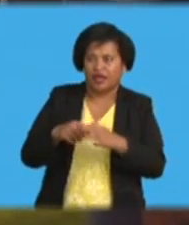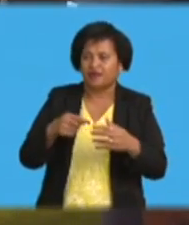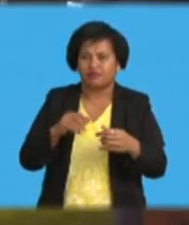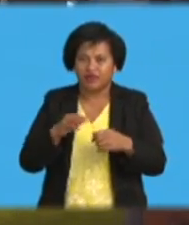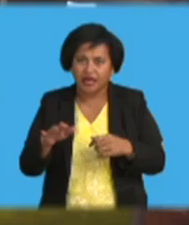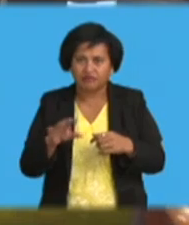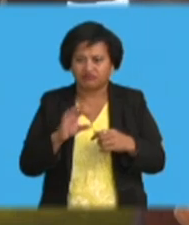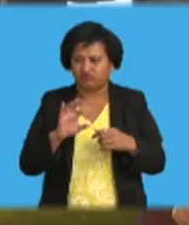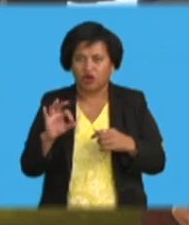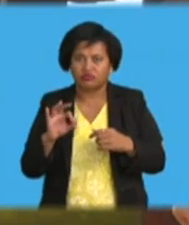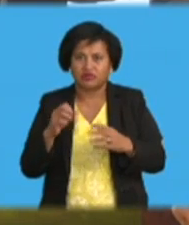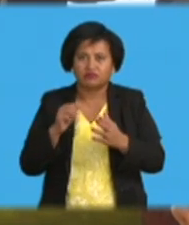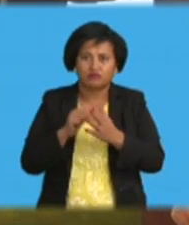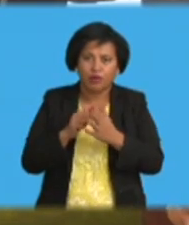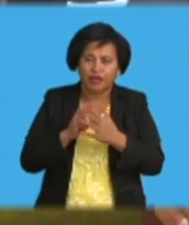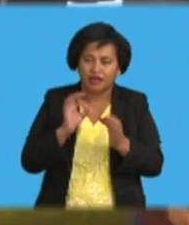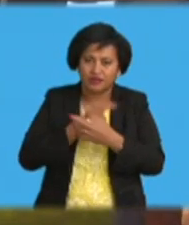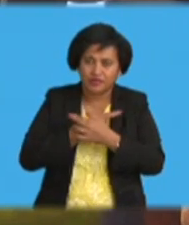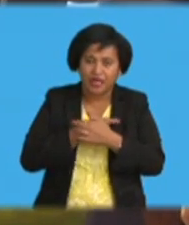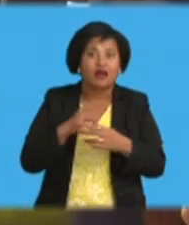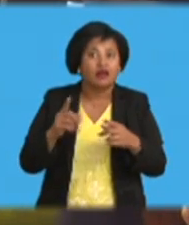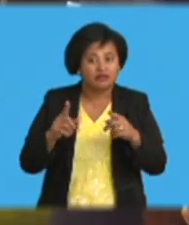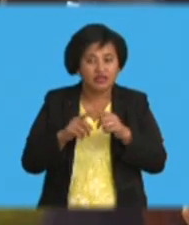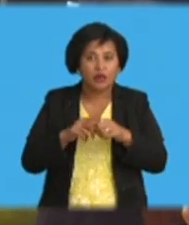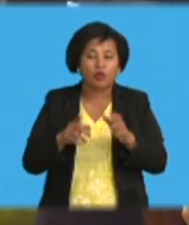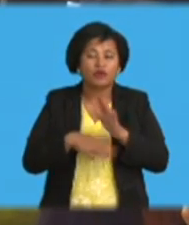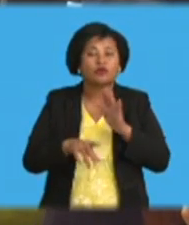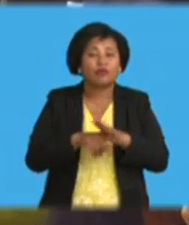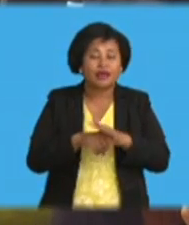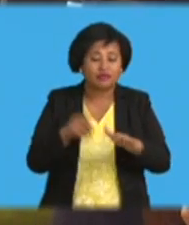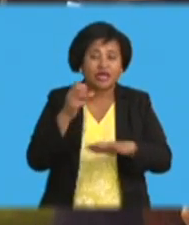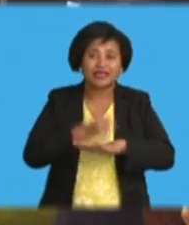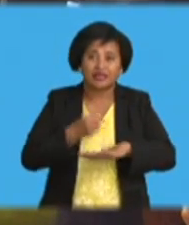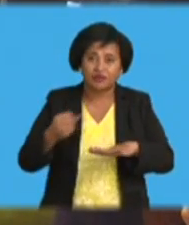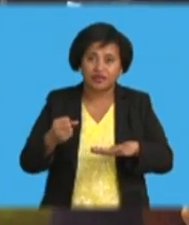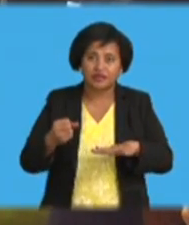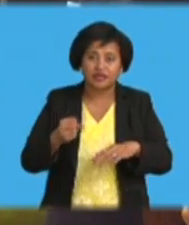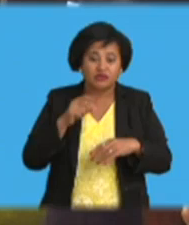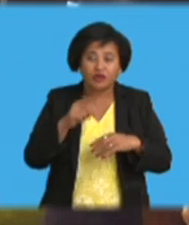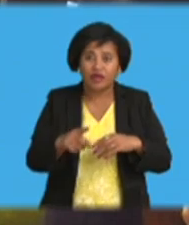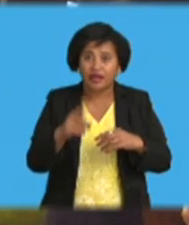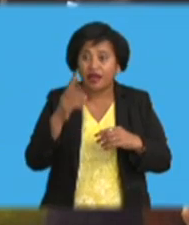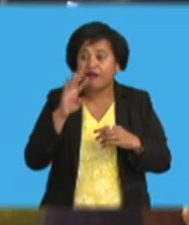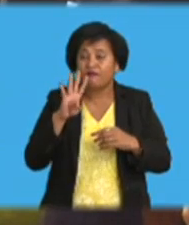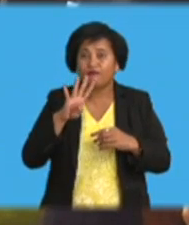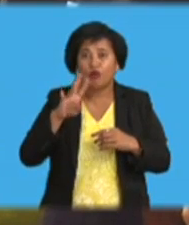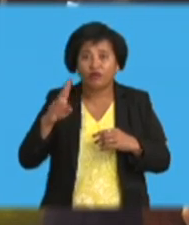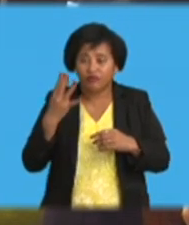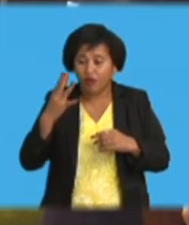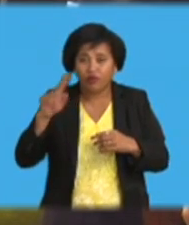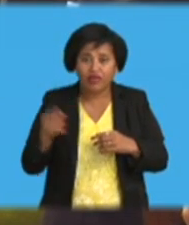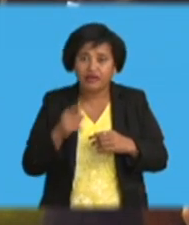consequently the government. Madam Speaker, that Facebook post was engaged with by over 4,000 people, and many